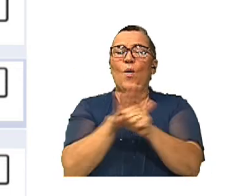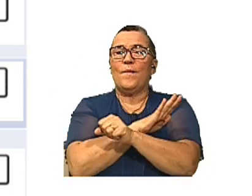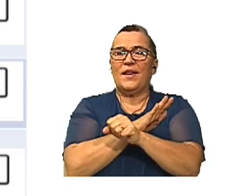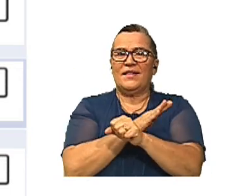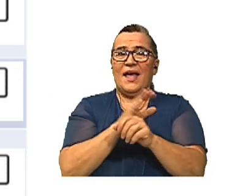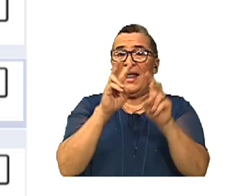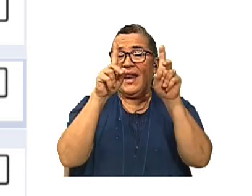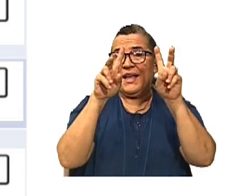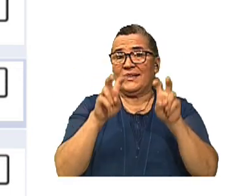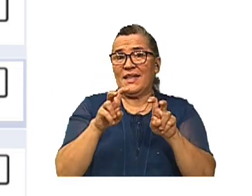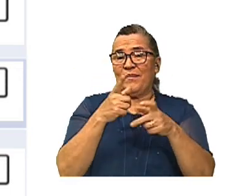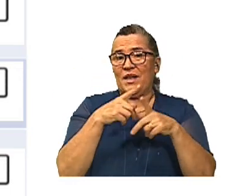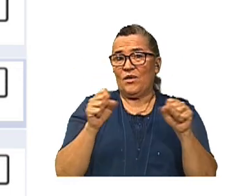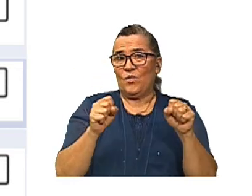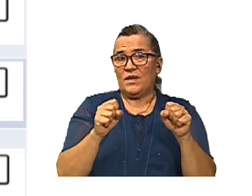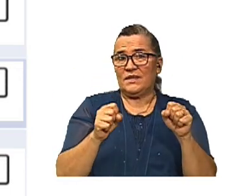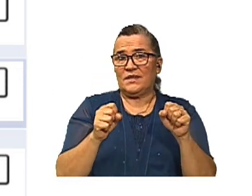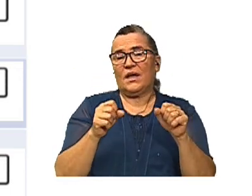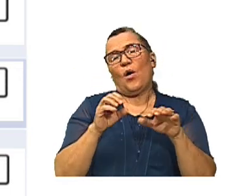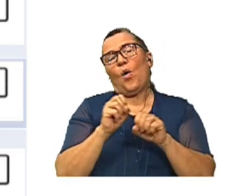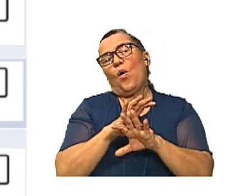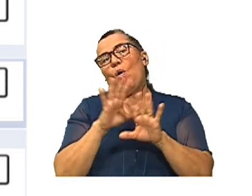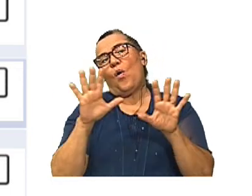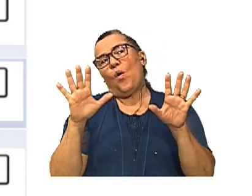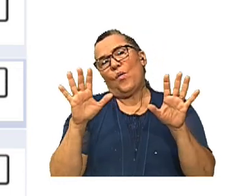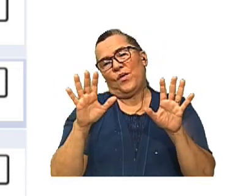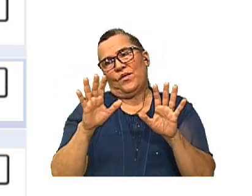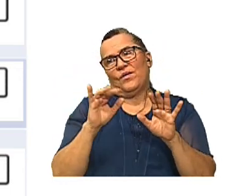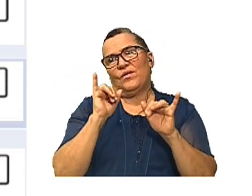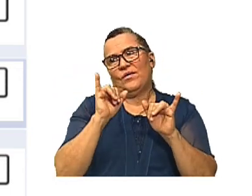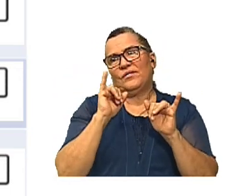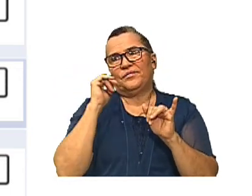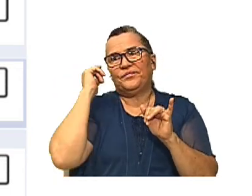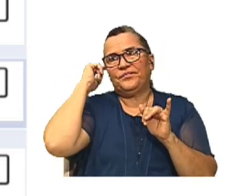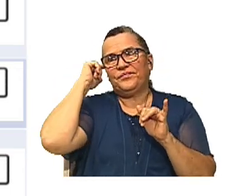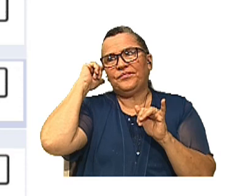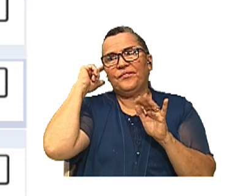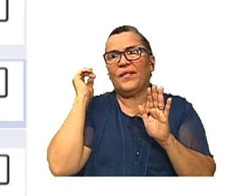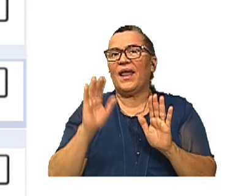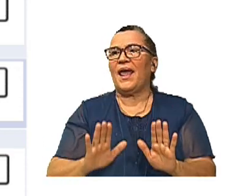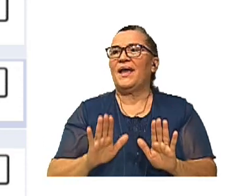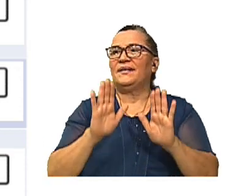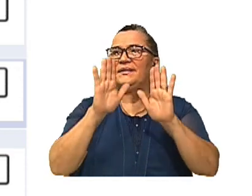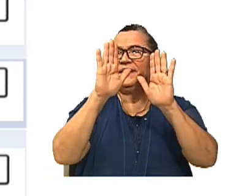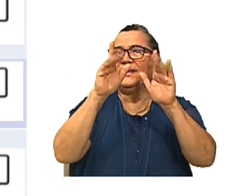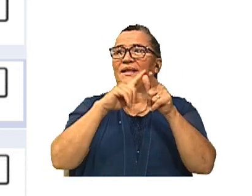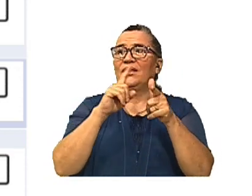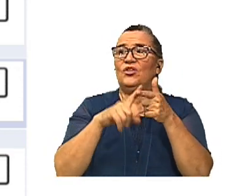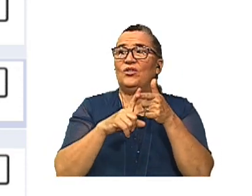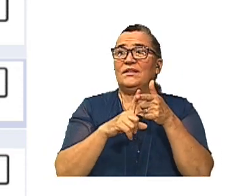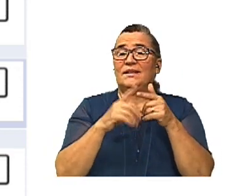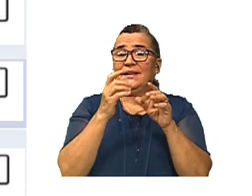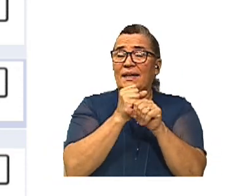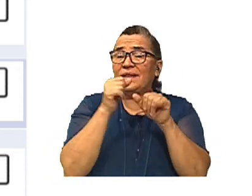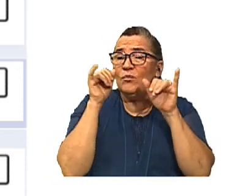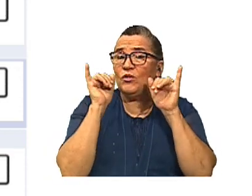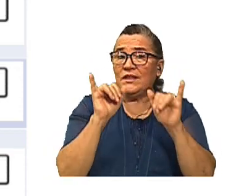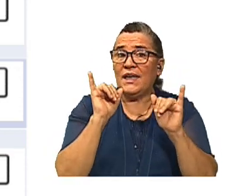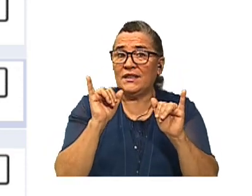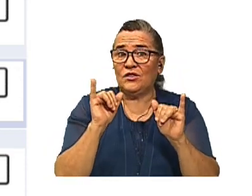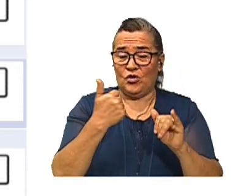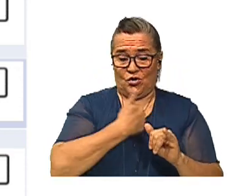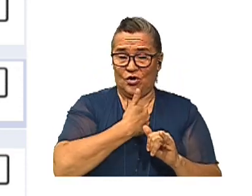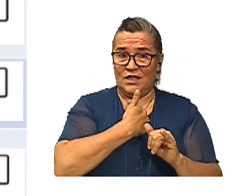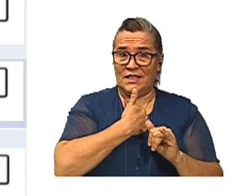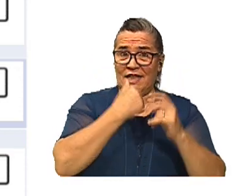like images, keywords, audios, or readings? Excellent. Now that we did this